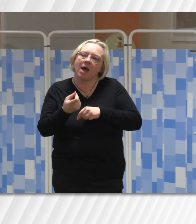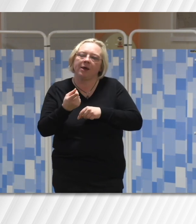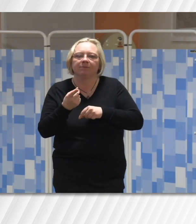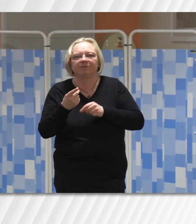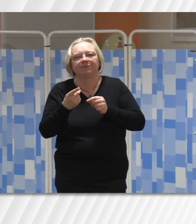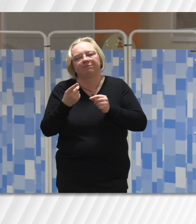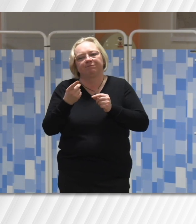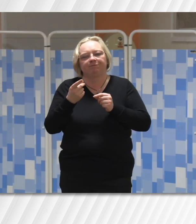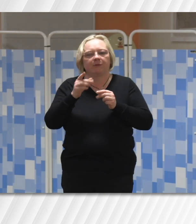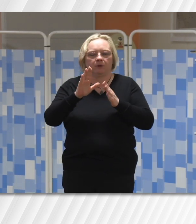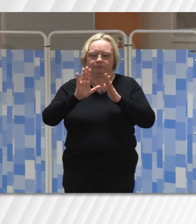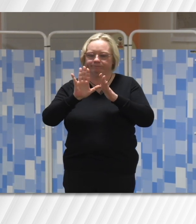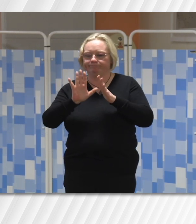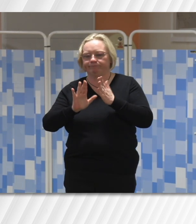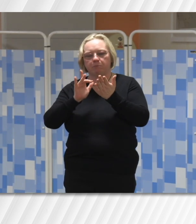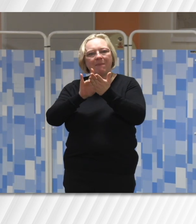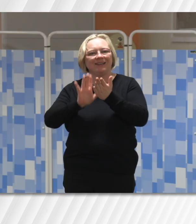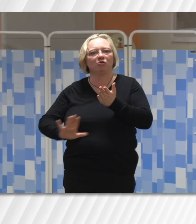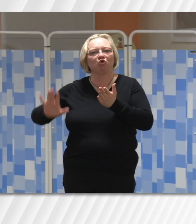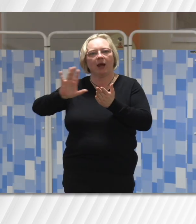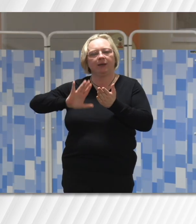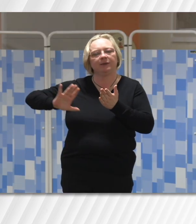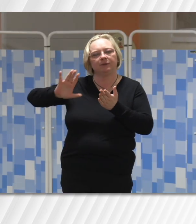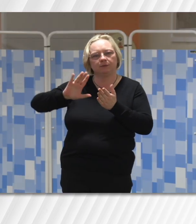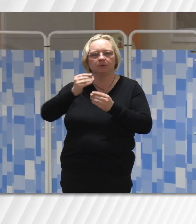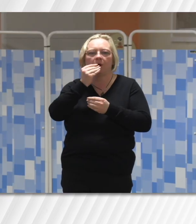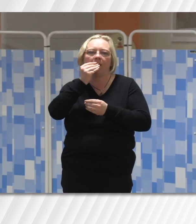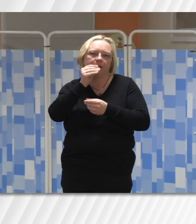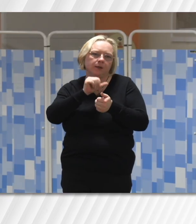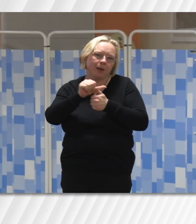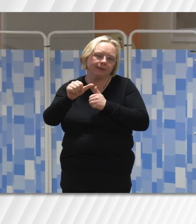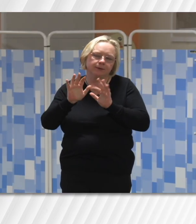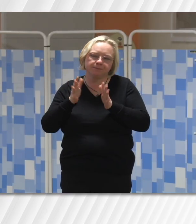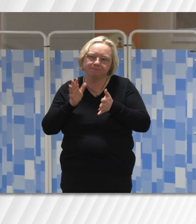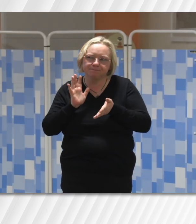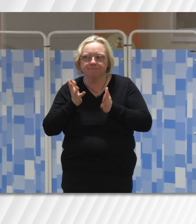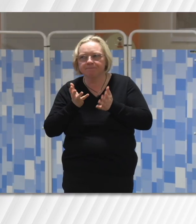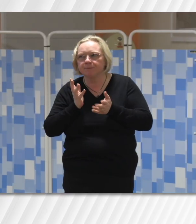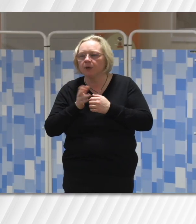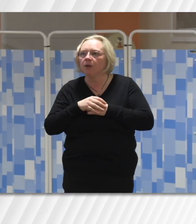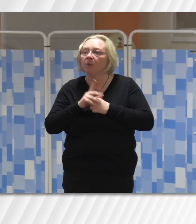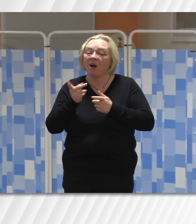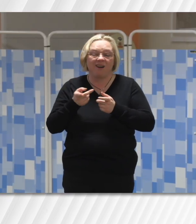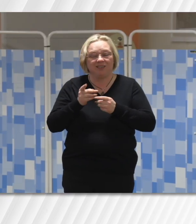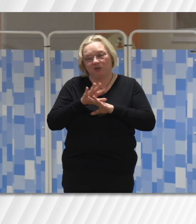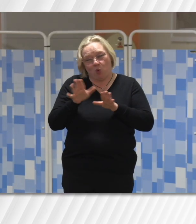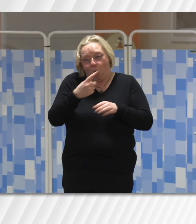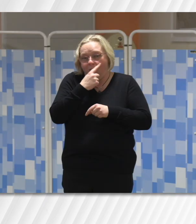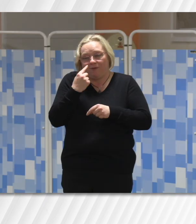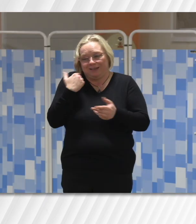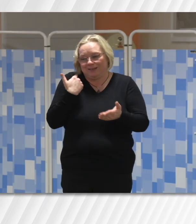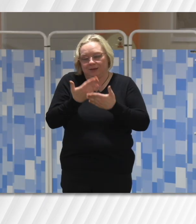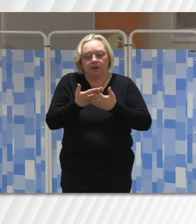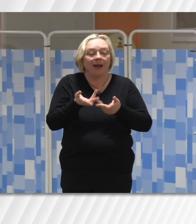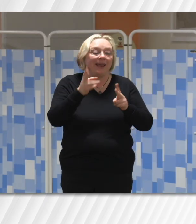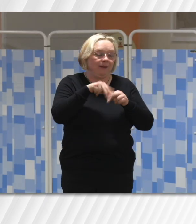best. Yeah. But there isn't any evidence to say that if you eat this or don't eat that, you will or you